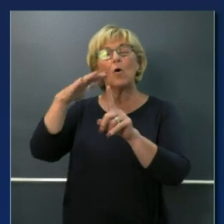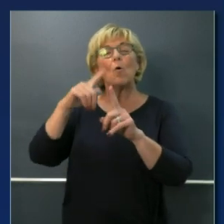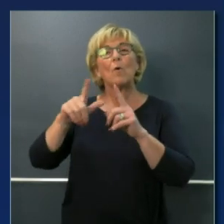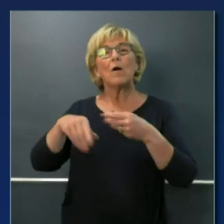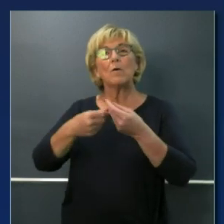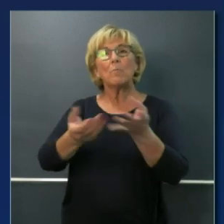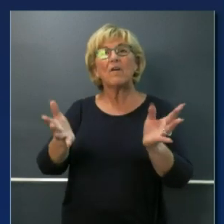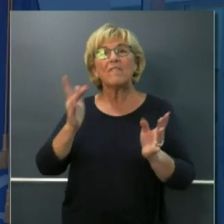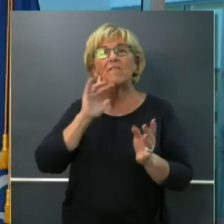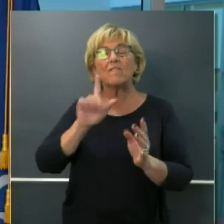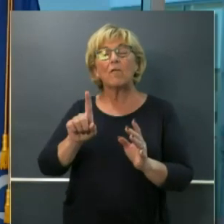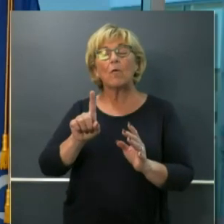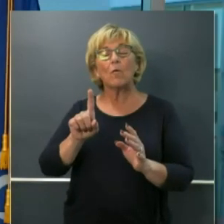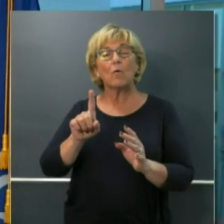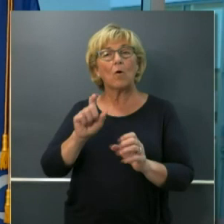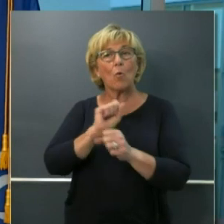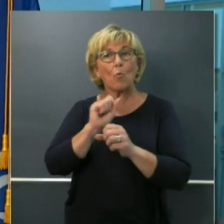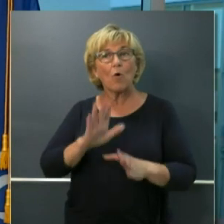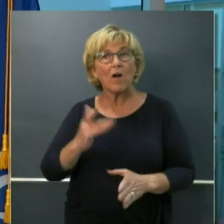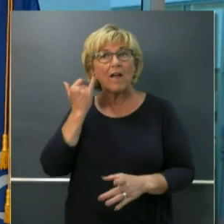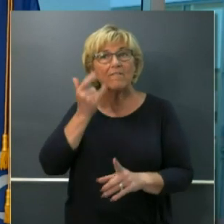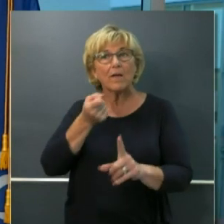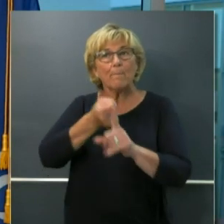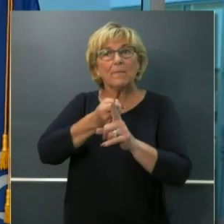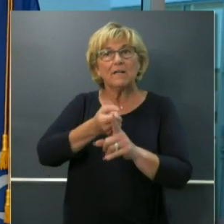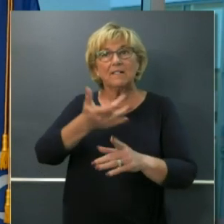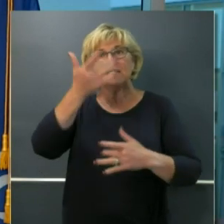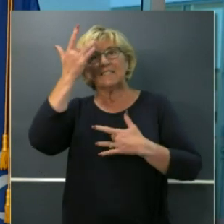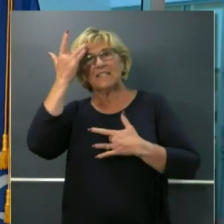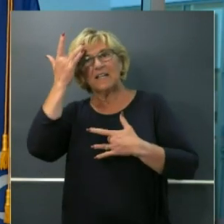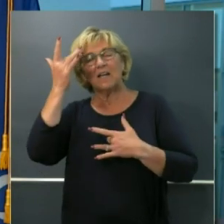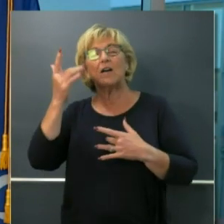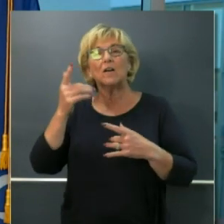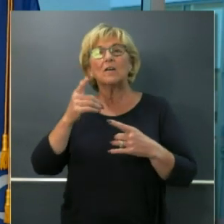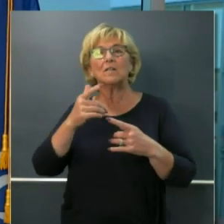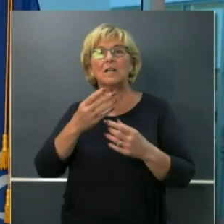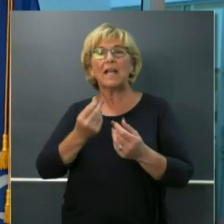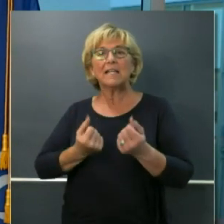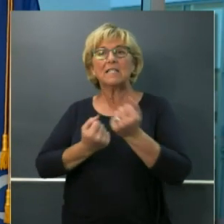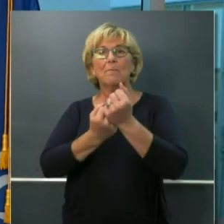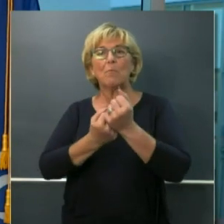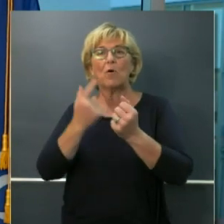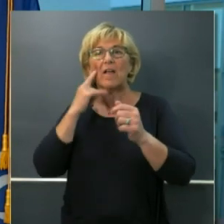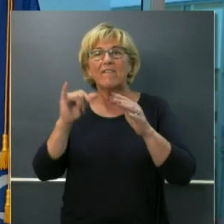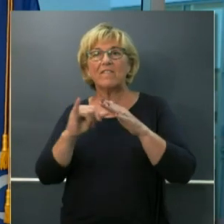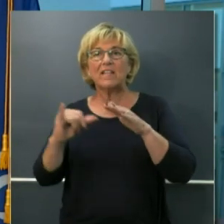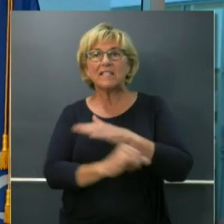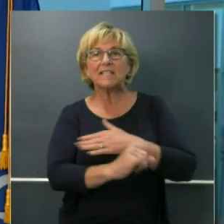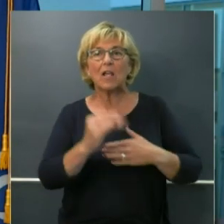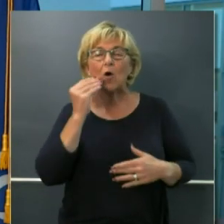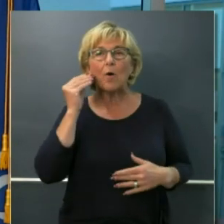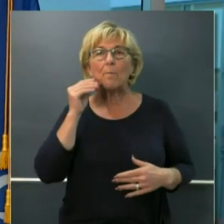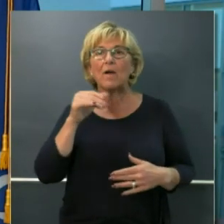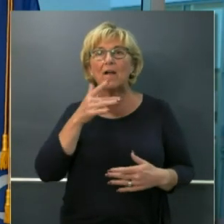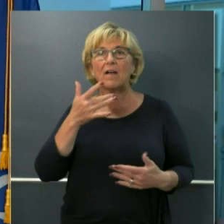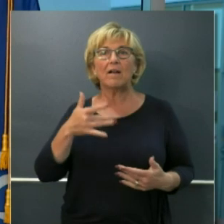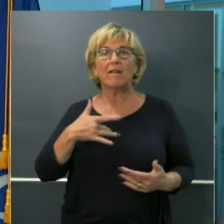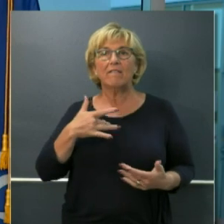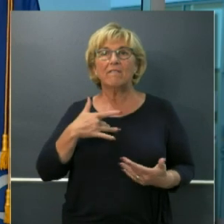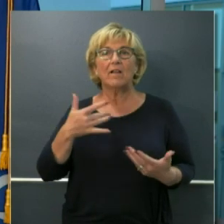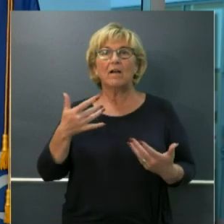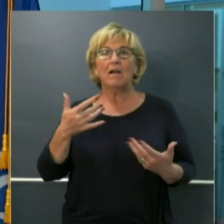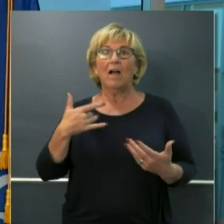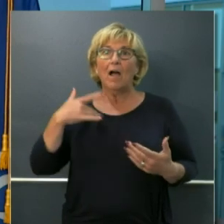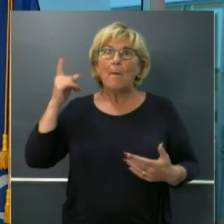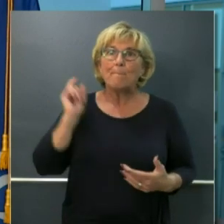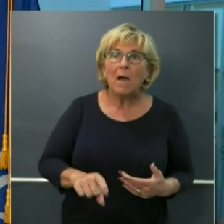for workers so that if they get sick, that they can be supported to stay at home if they need to, rather than feel like there is a need for them to go to